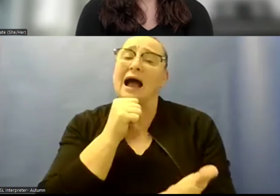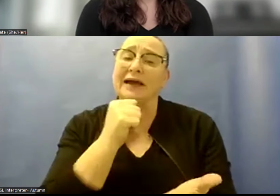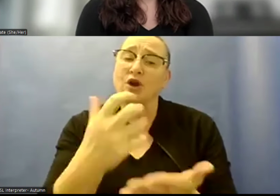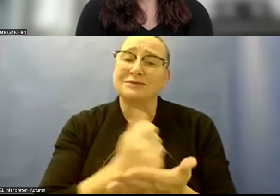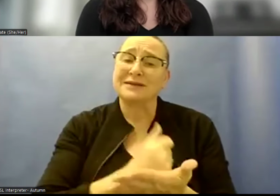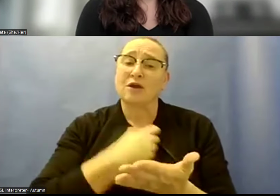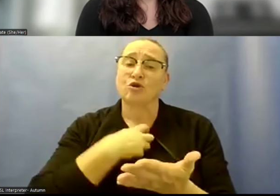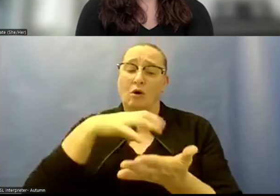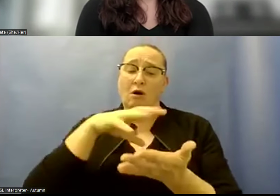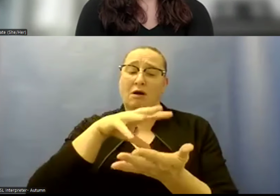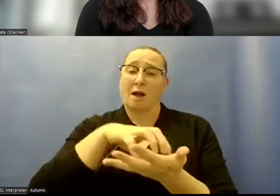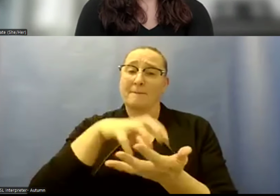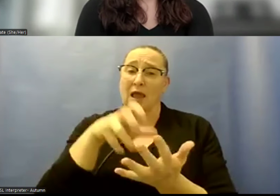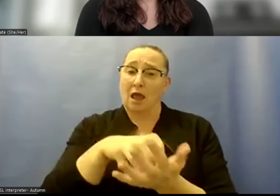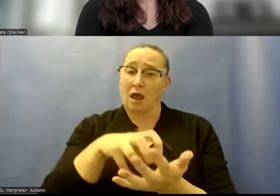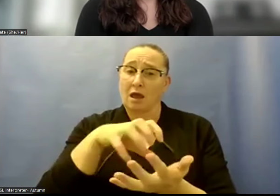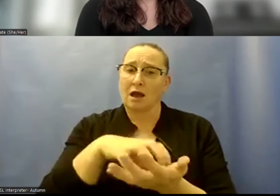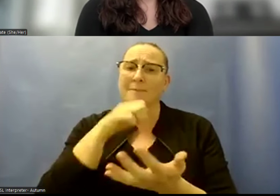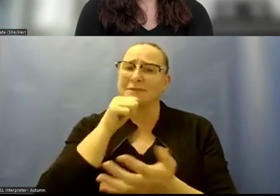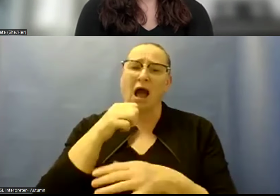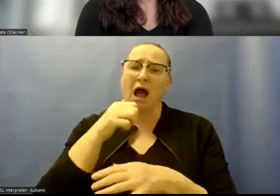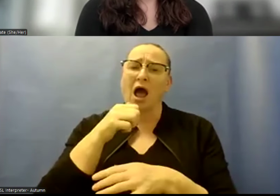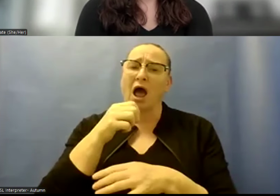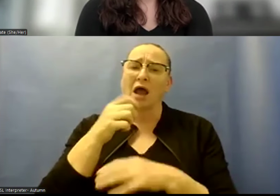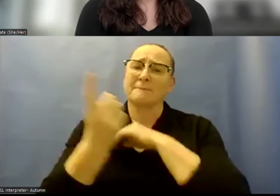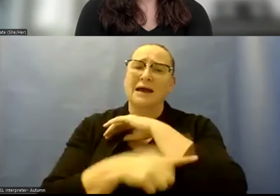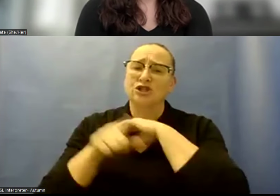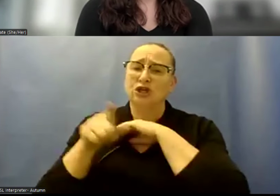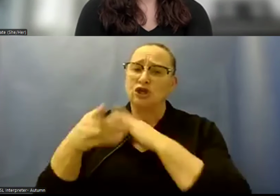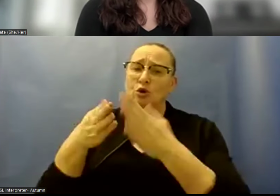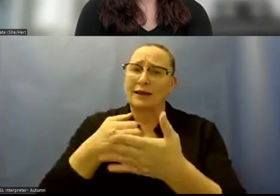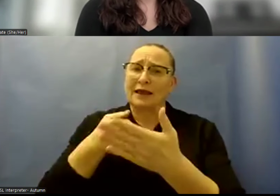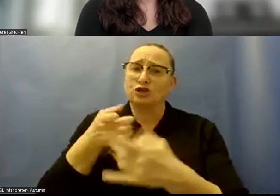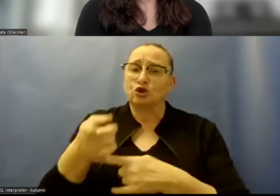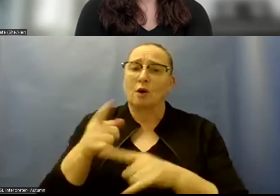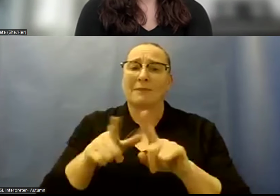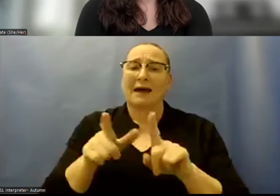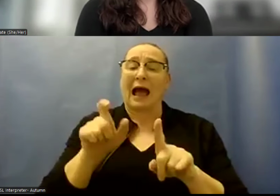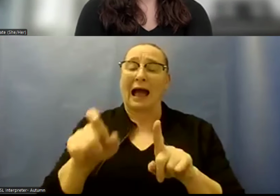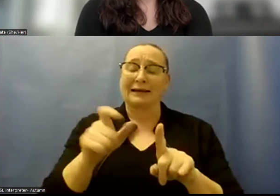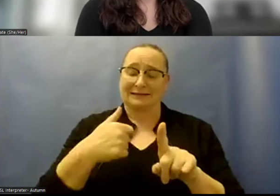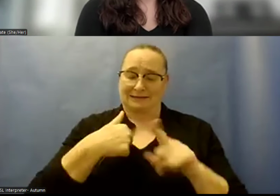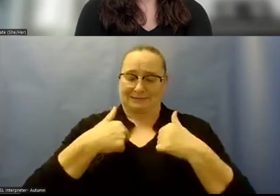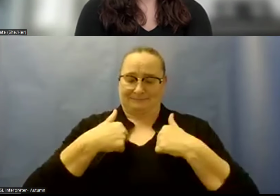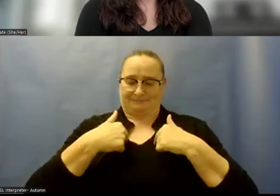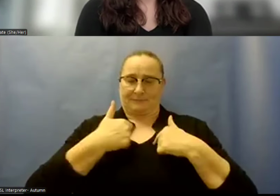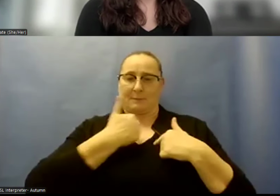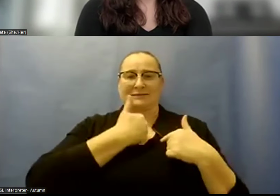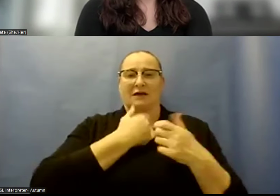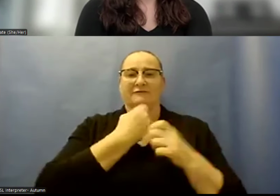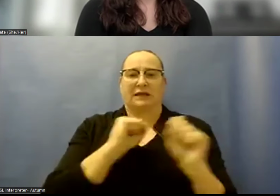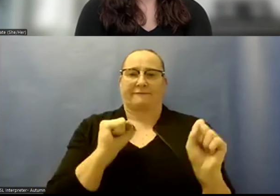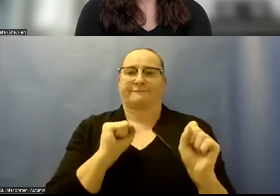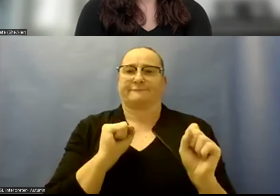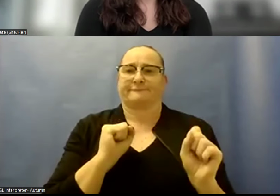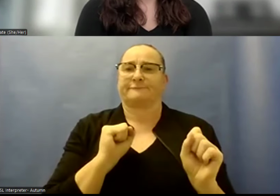you. I'm not necessarily like going against you. I'm just doing what I need to do to keep myself safe.